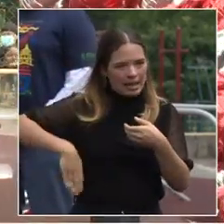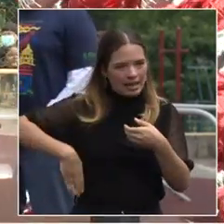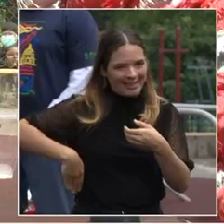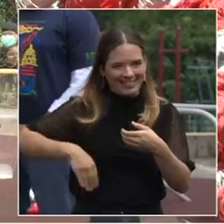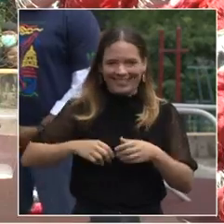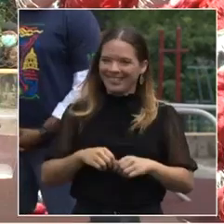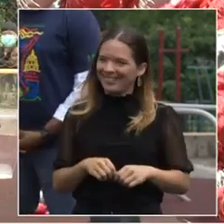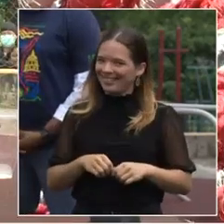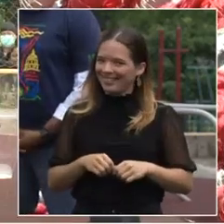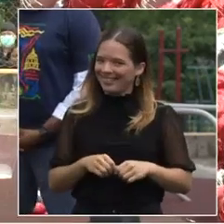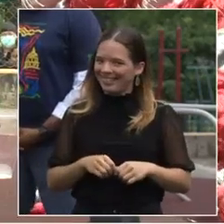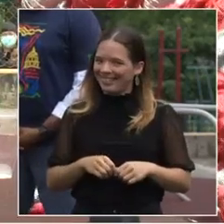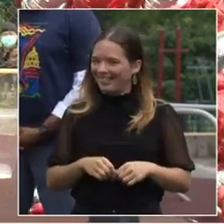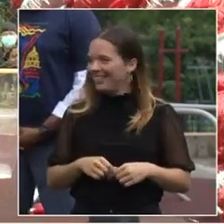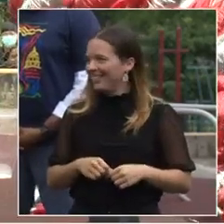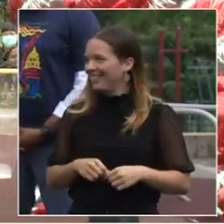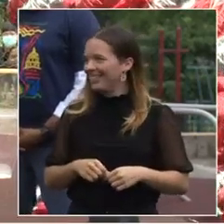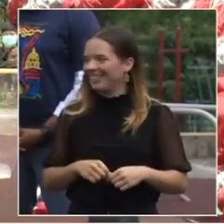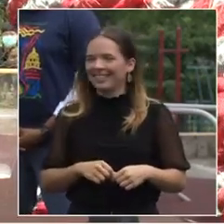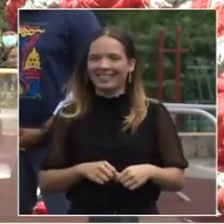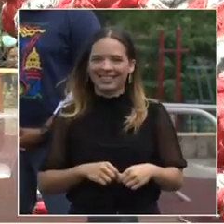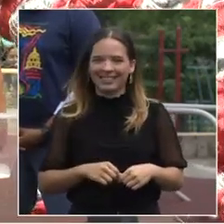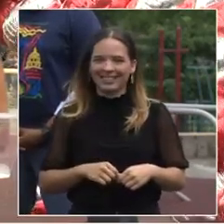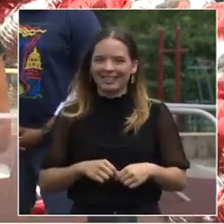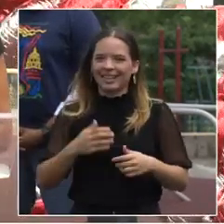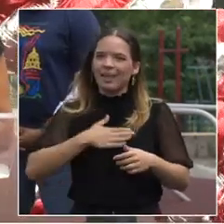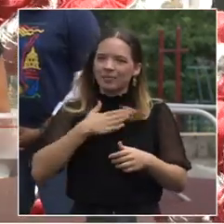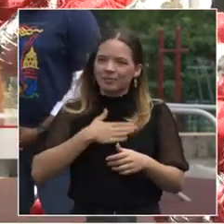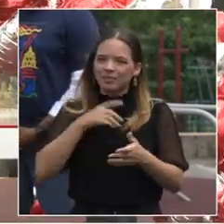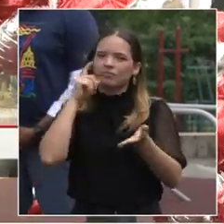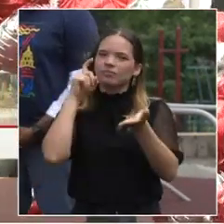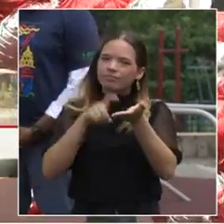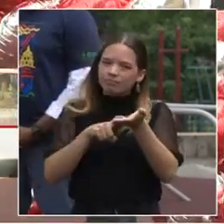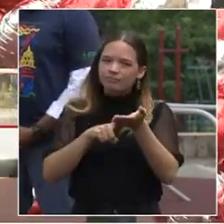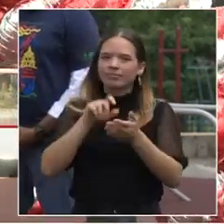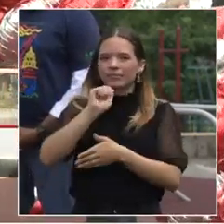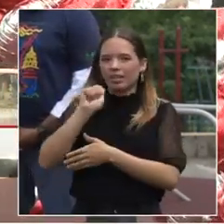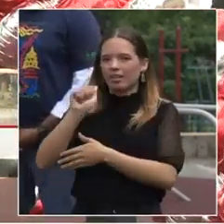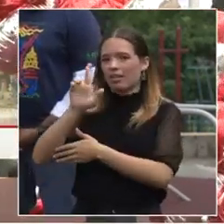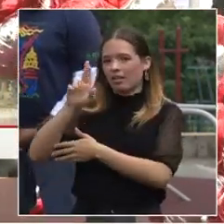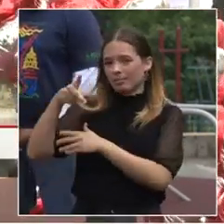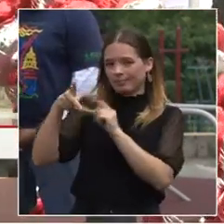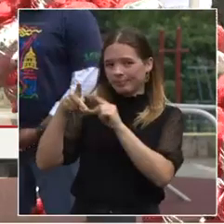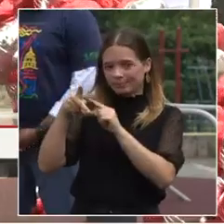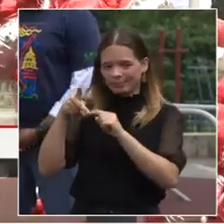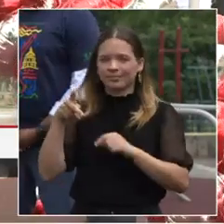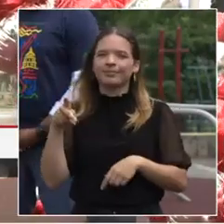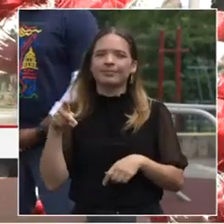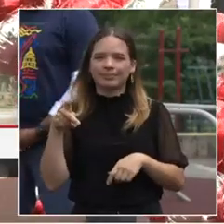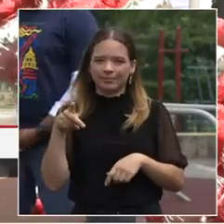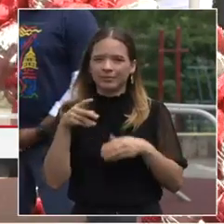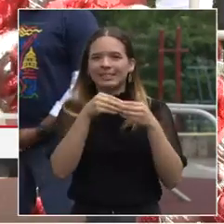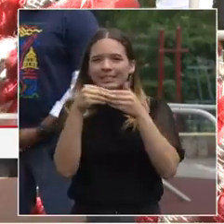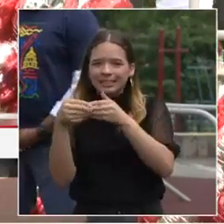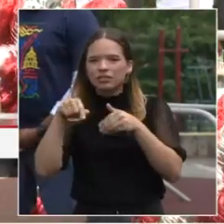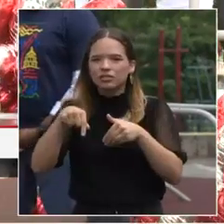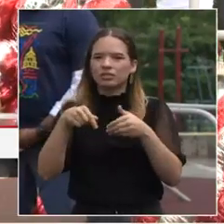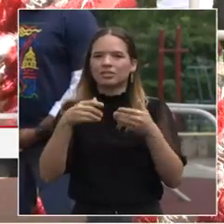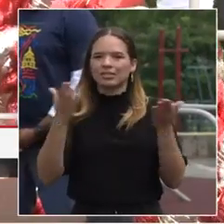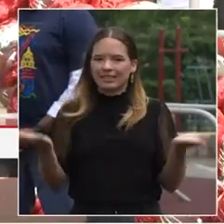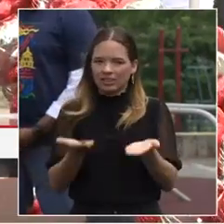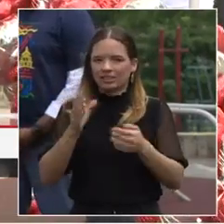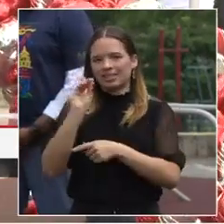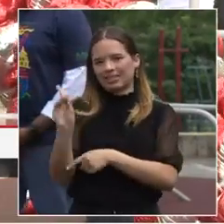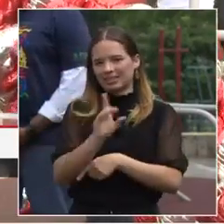But I'm also just happy to acknowledge our AARP leadership right here in D.C.,